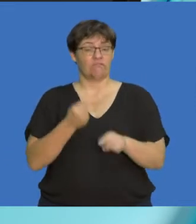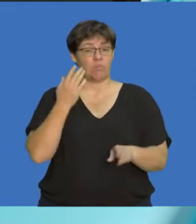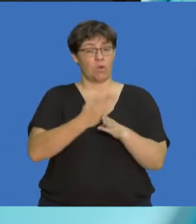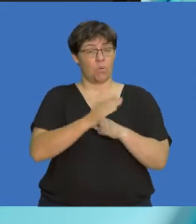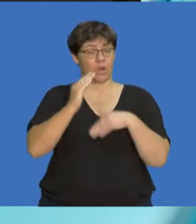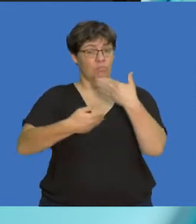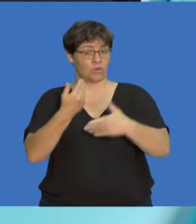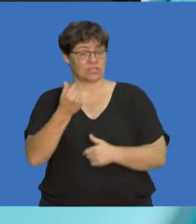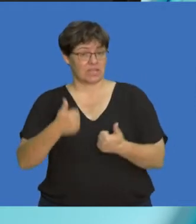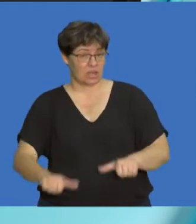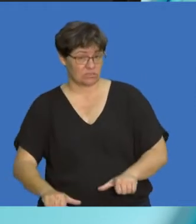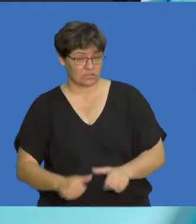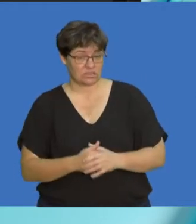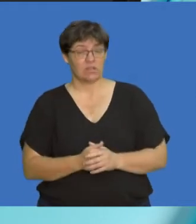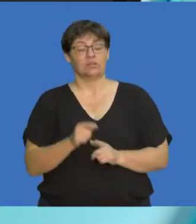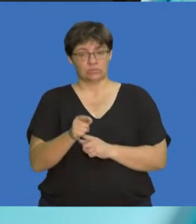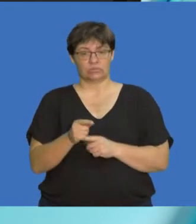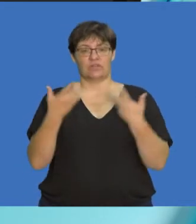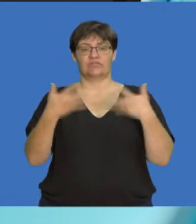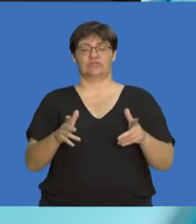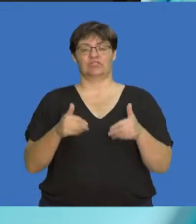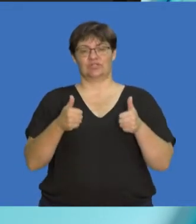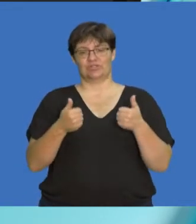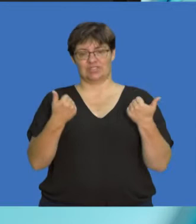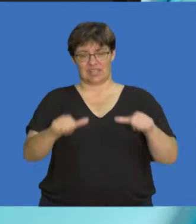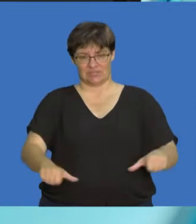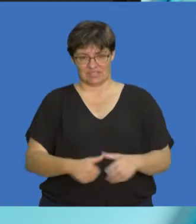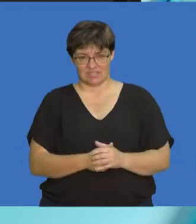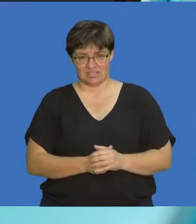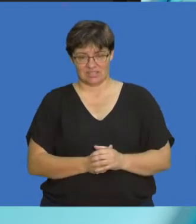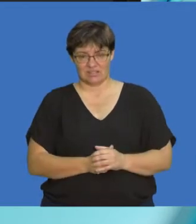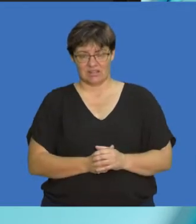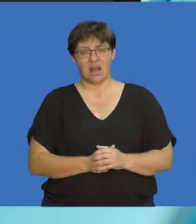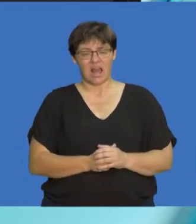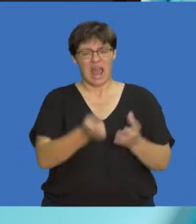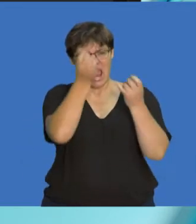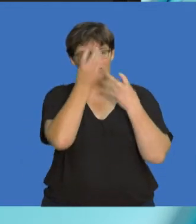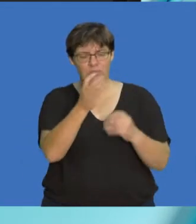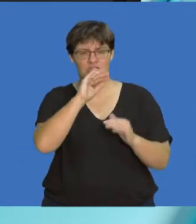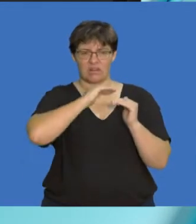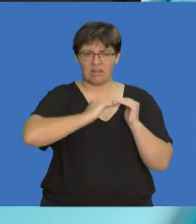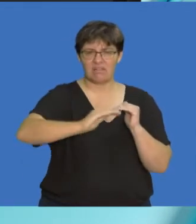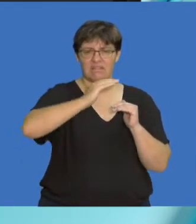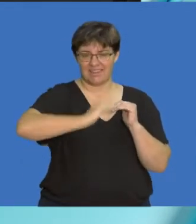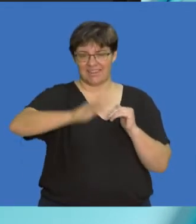process account into your finished goods account. So there's a flow of information. And once you understand that flow,